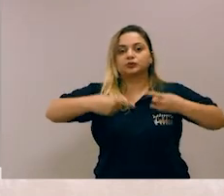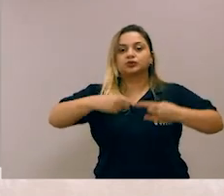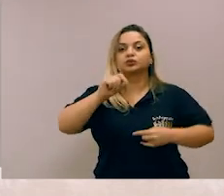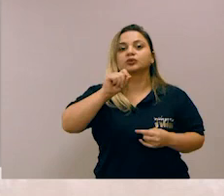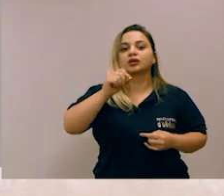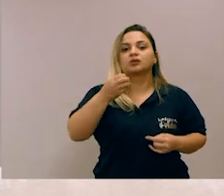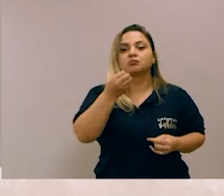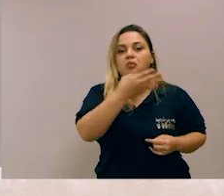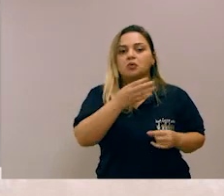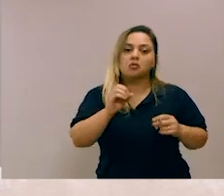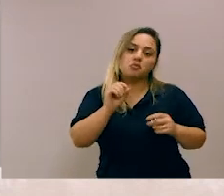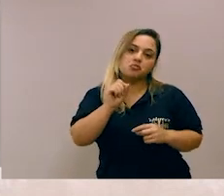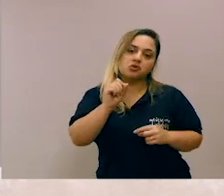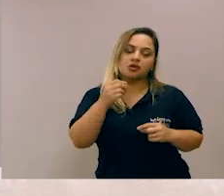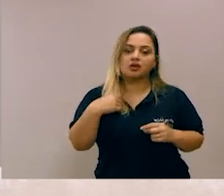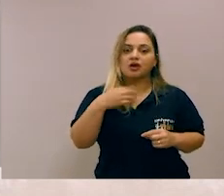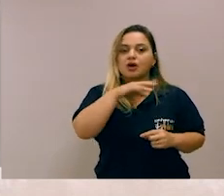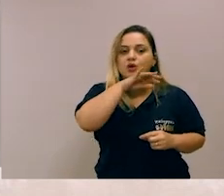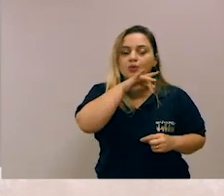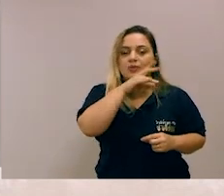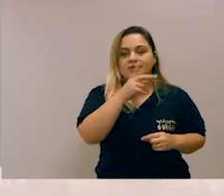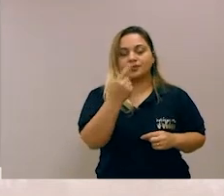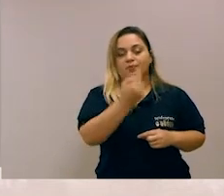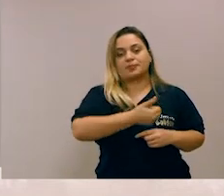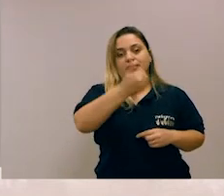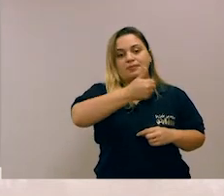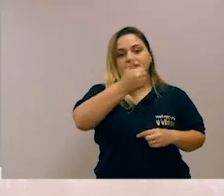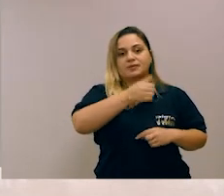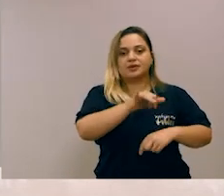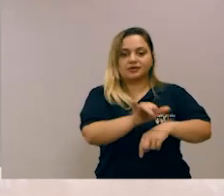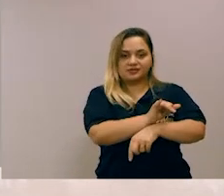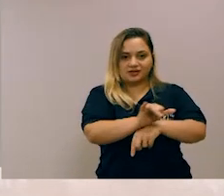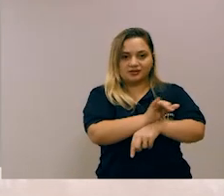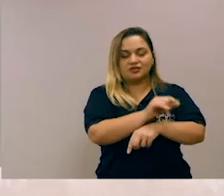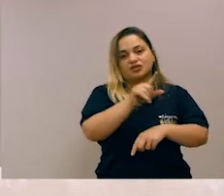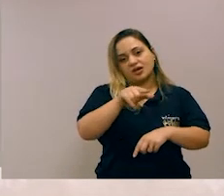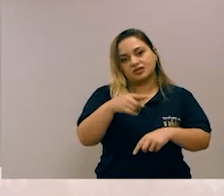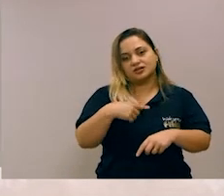to discuss the good points and the bad points. So this was the first